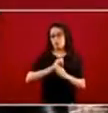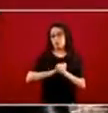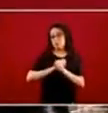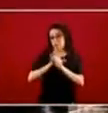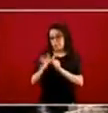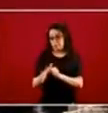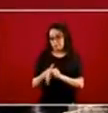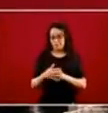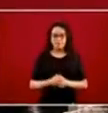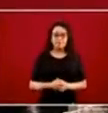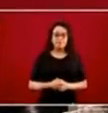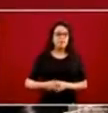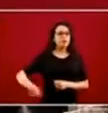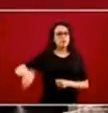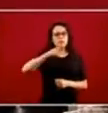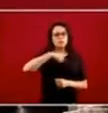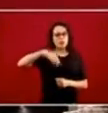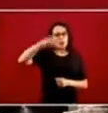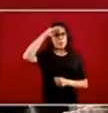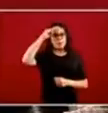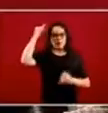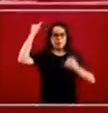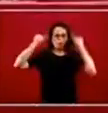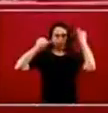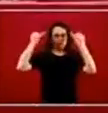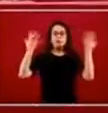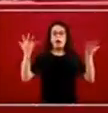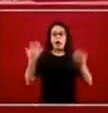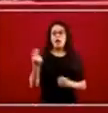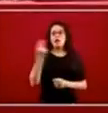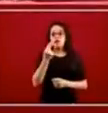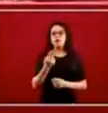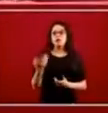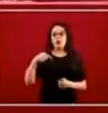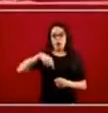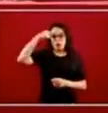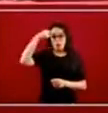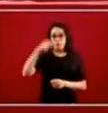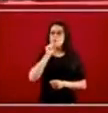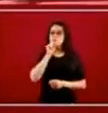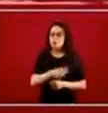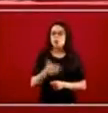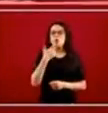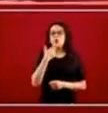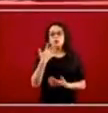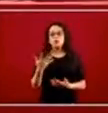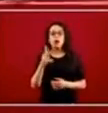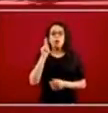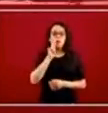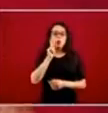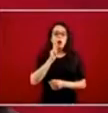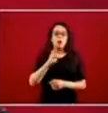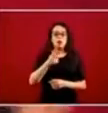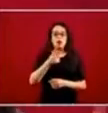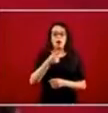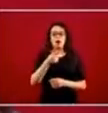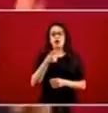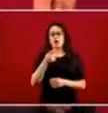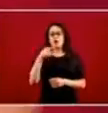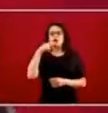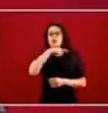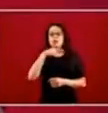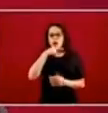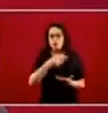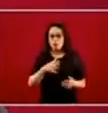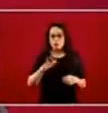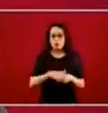So the pressure was very strong in fast testing, and everyone was talking about fast testing and why is Mexico